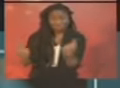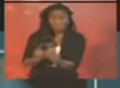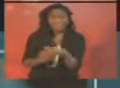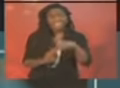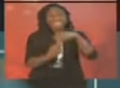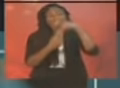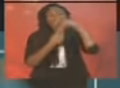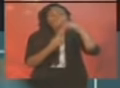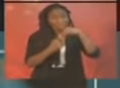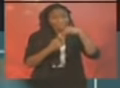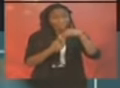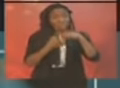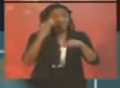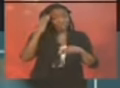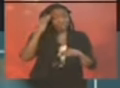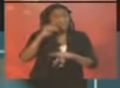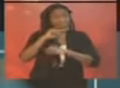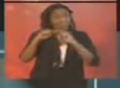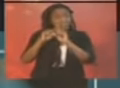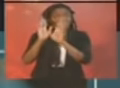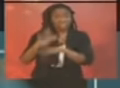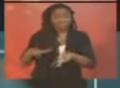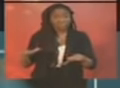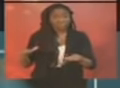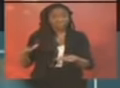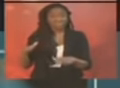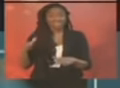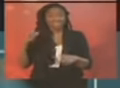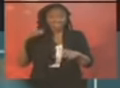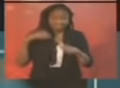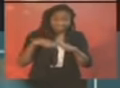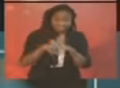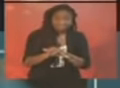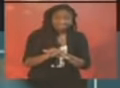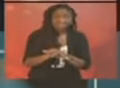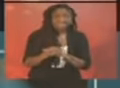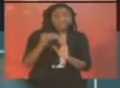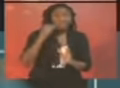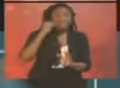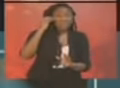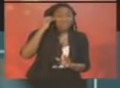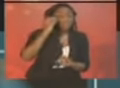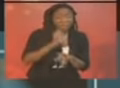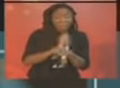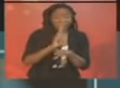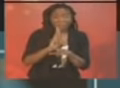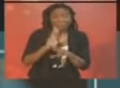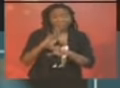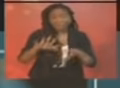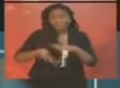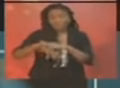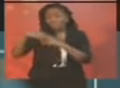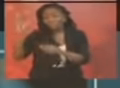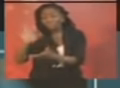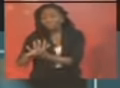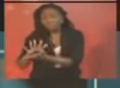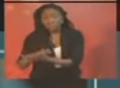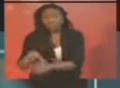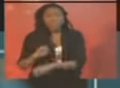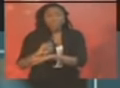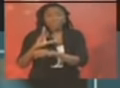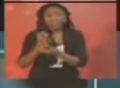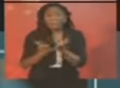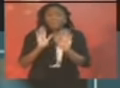with persons in your household or outside in the population, and especially those vulnerable groups who have not yet been